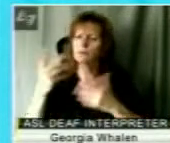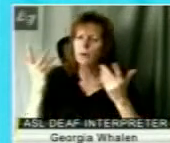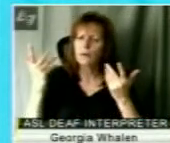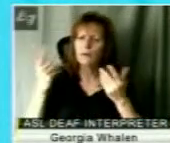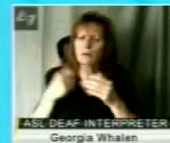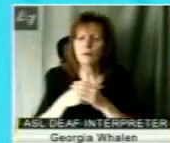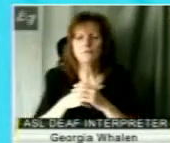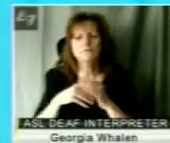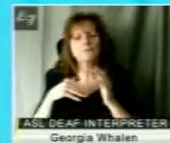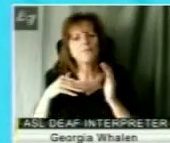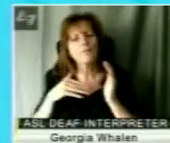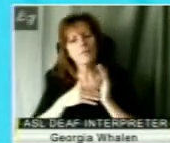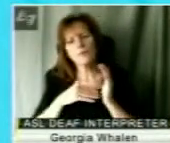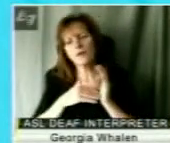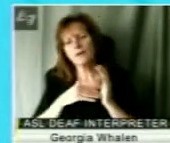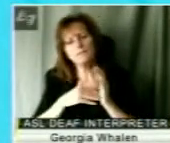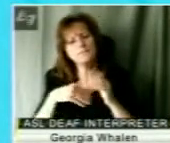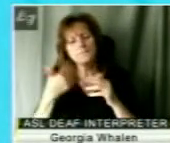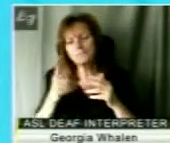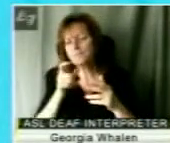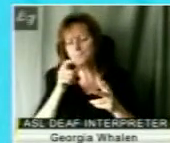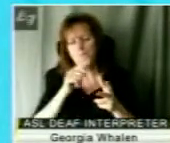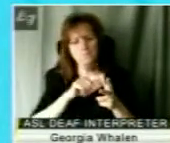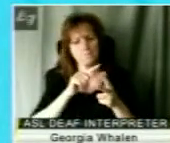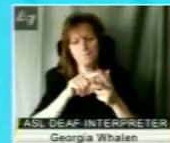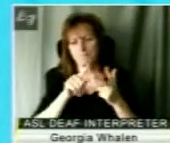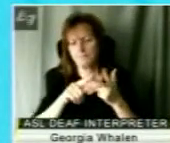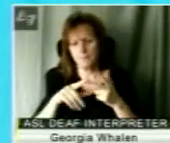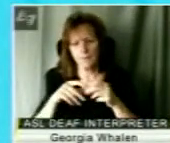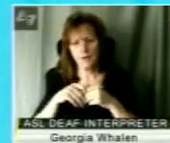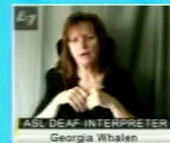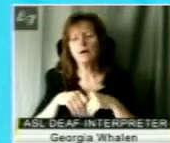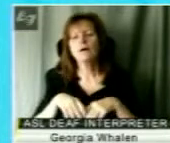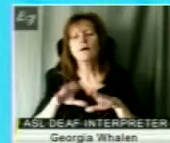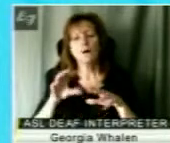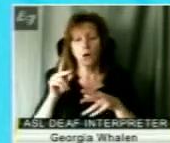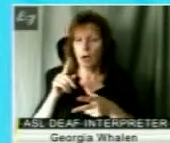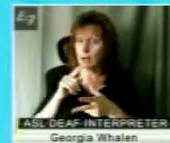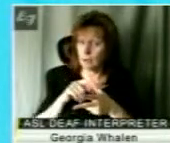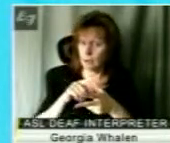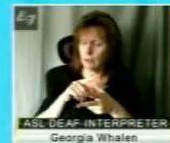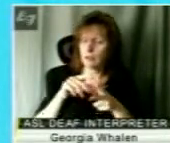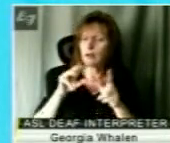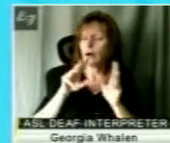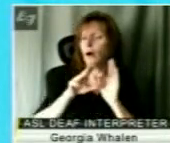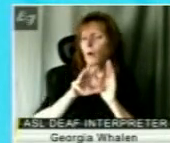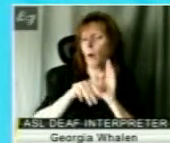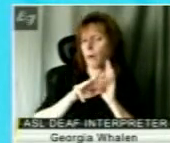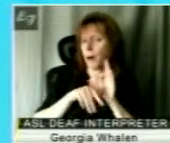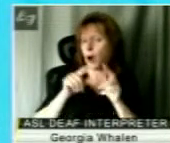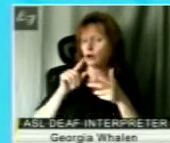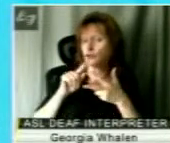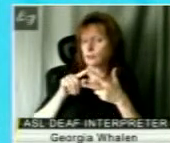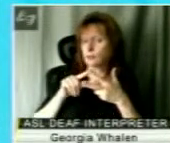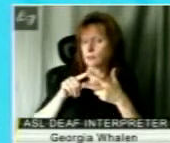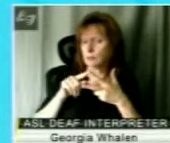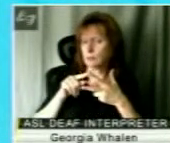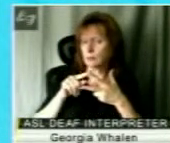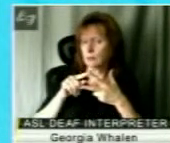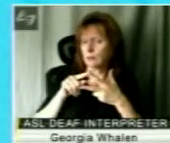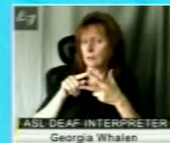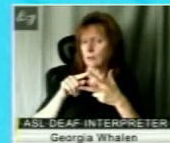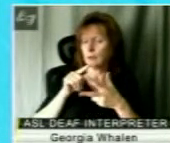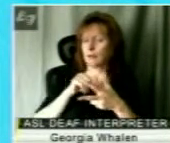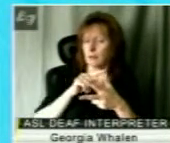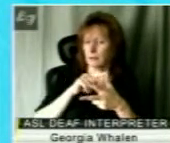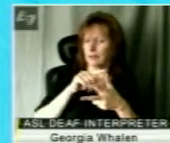exact retailers you're speaking to. It was Walmart in Ancaster. It was Freshco at Upper Gauge. And it was